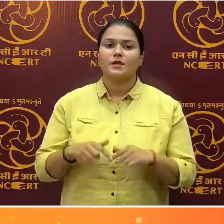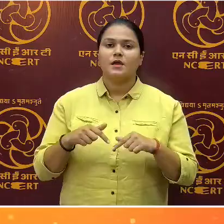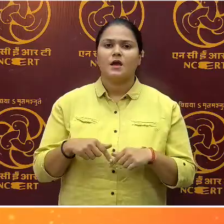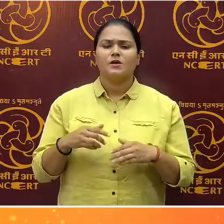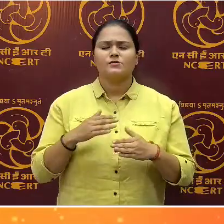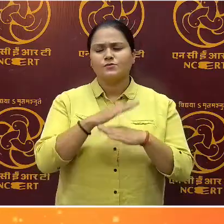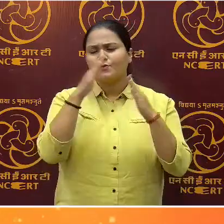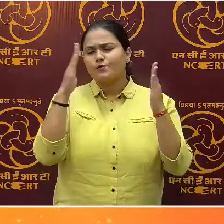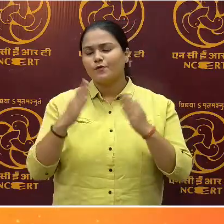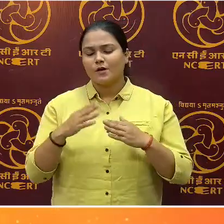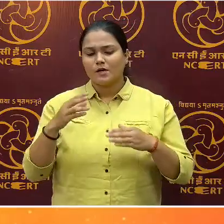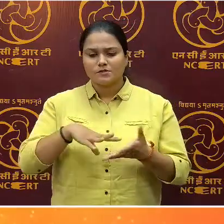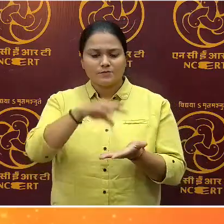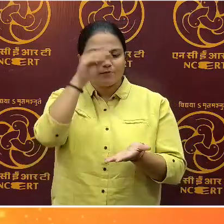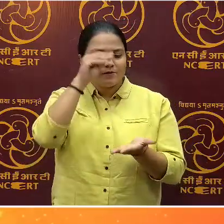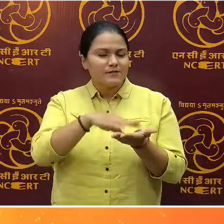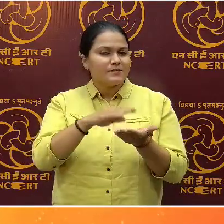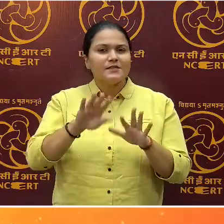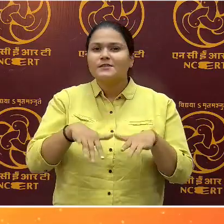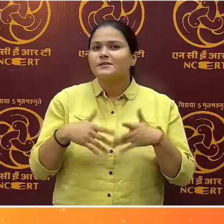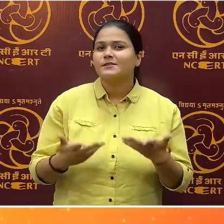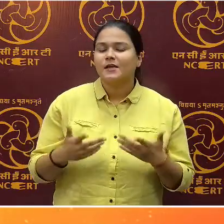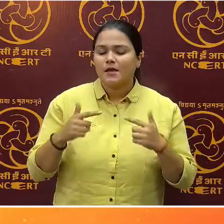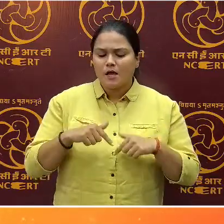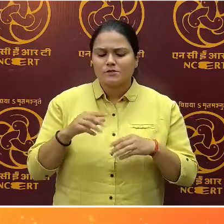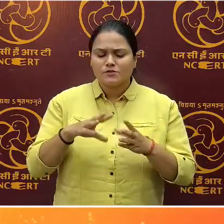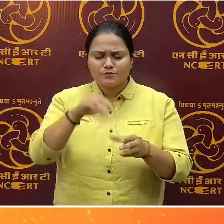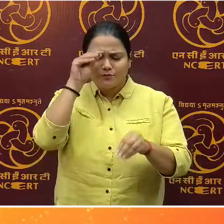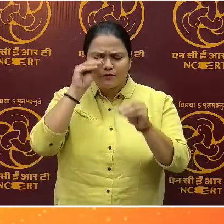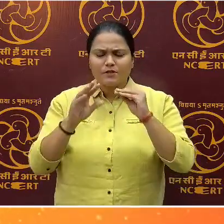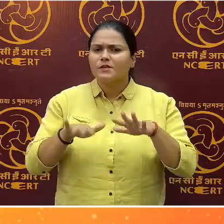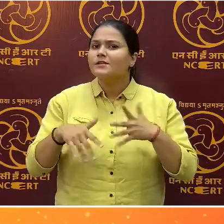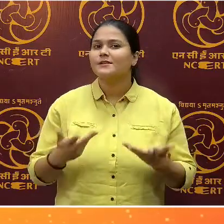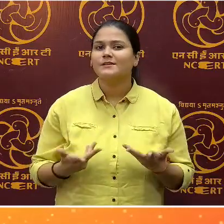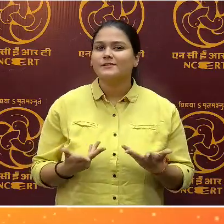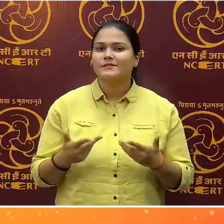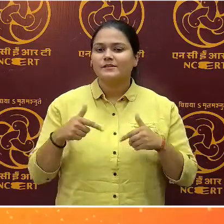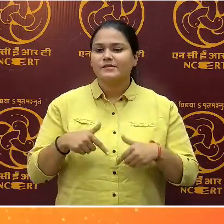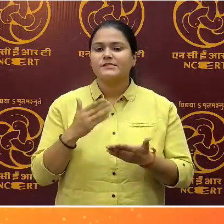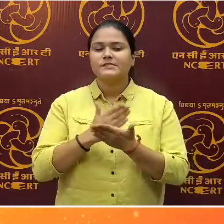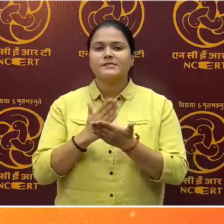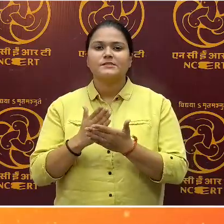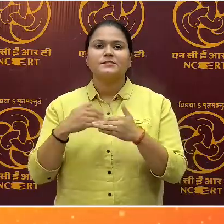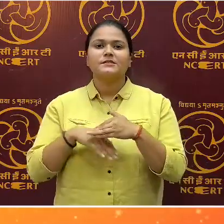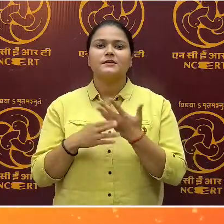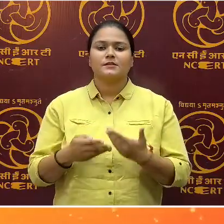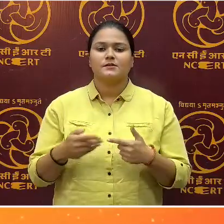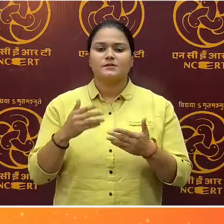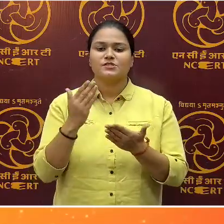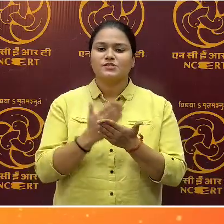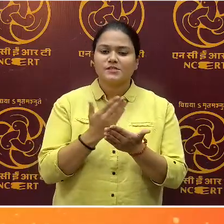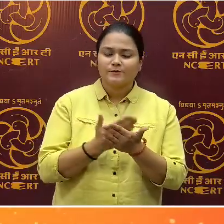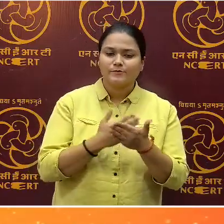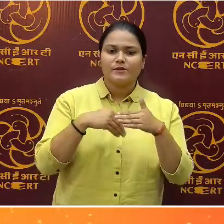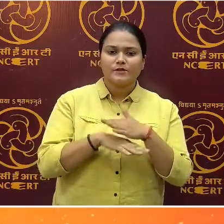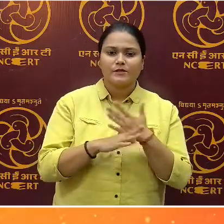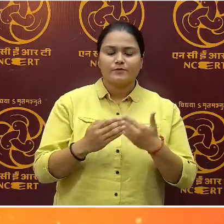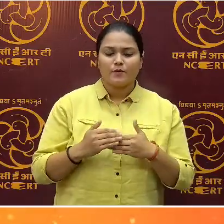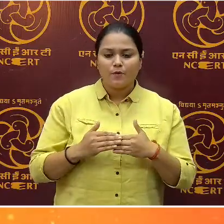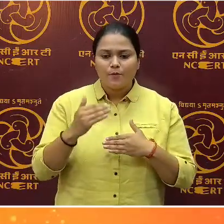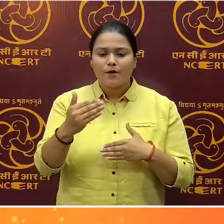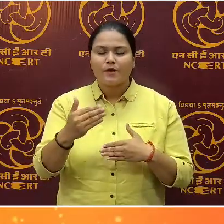learning outcome for this session and what we are going to learn in today's session? Okay, so this chapter is basically the carry forward